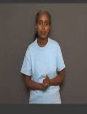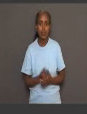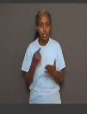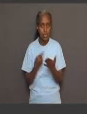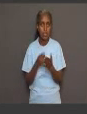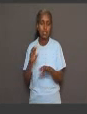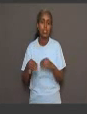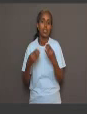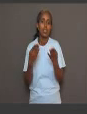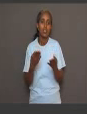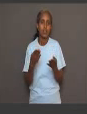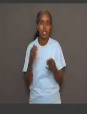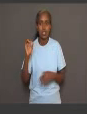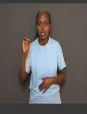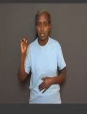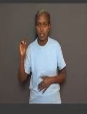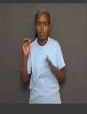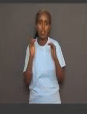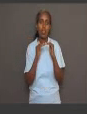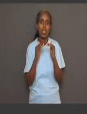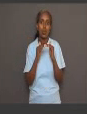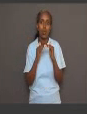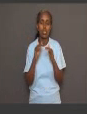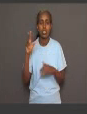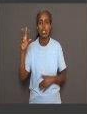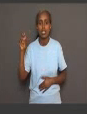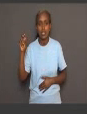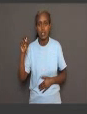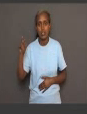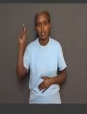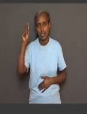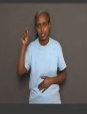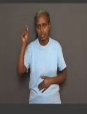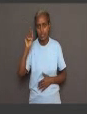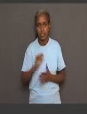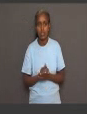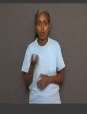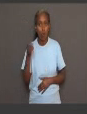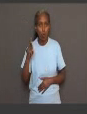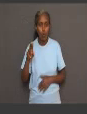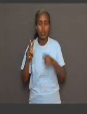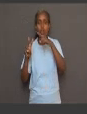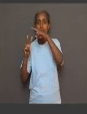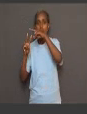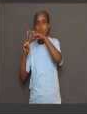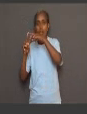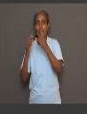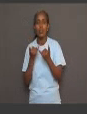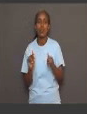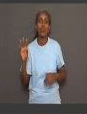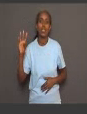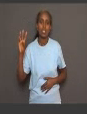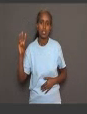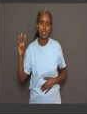This gives us theta equal to 30 degrees, or pi